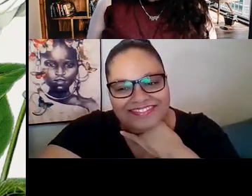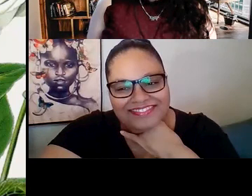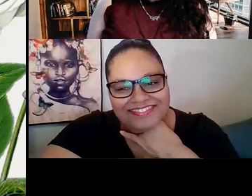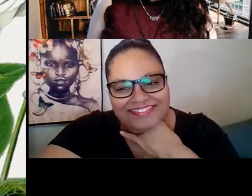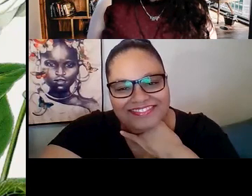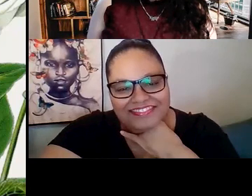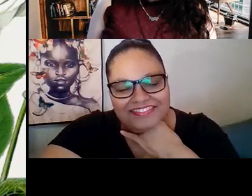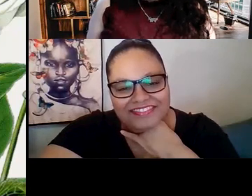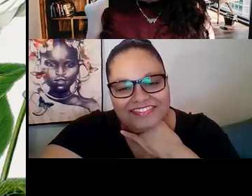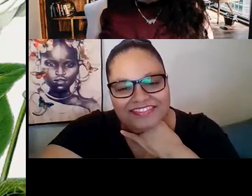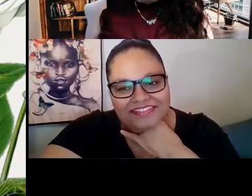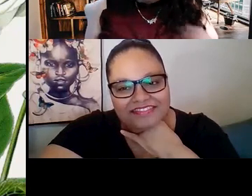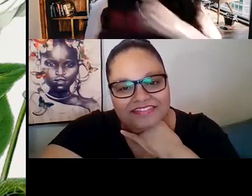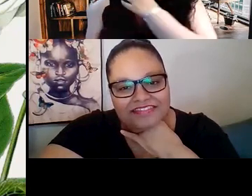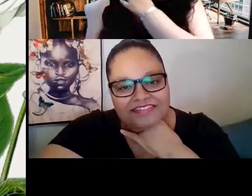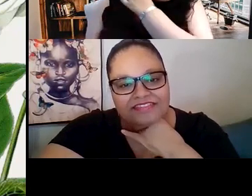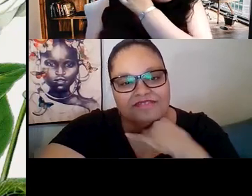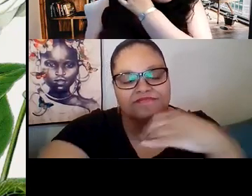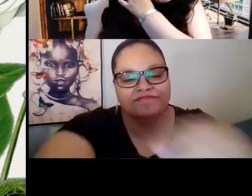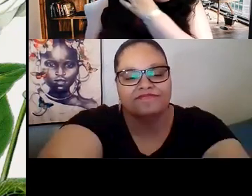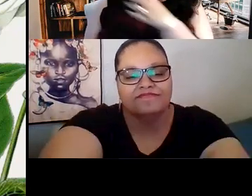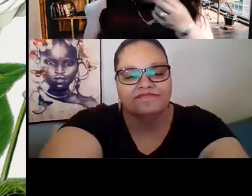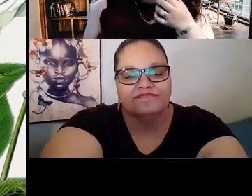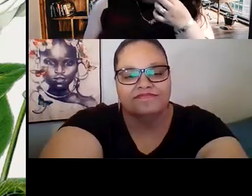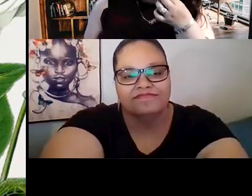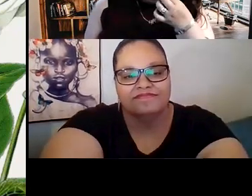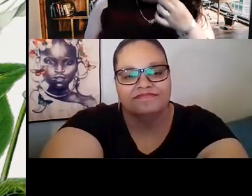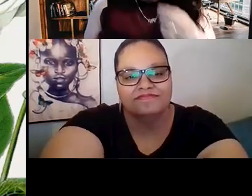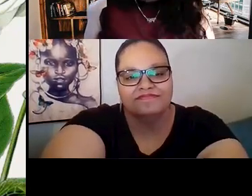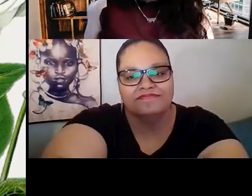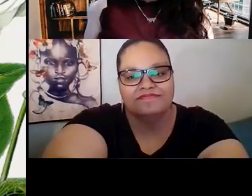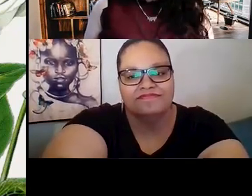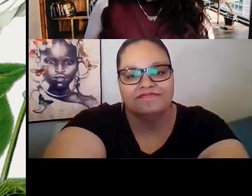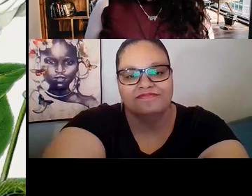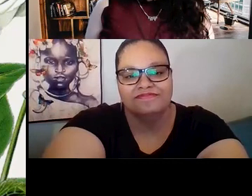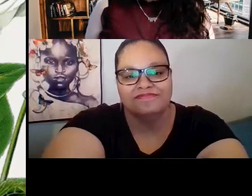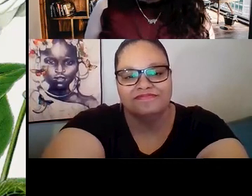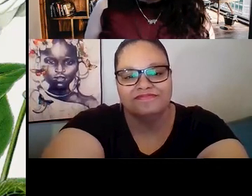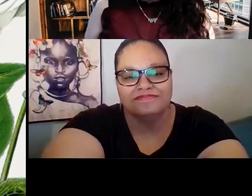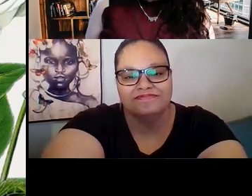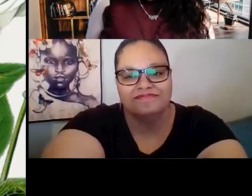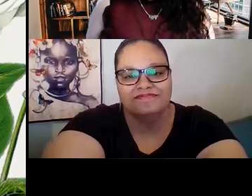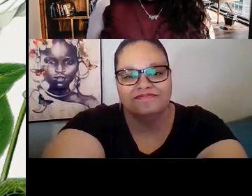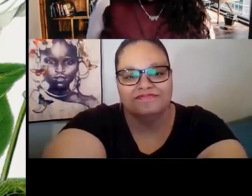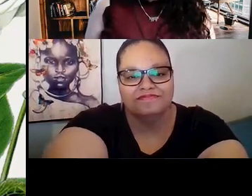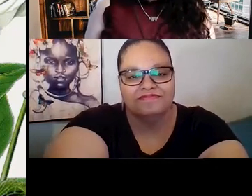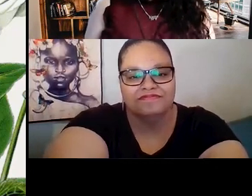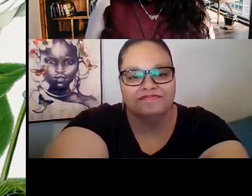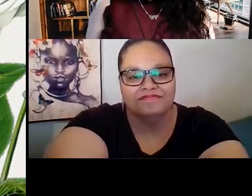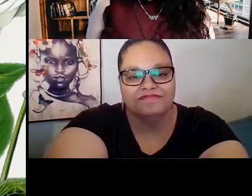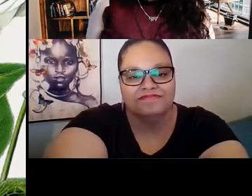Uncle Irvin said you need to learn to push yourself away from the table. He meant I was fat. I was 12 years